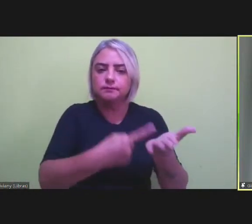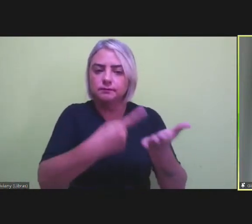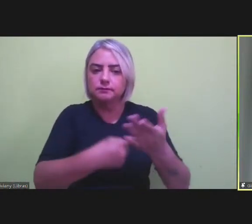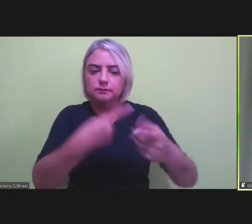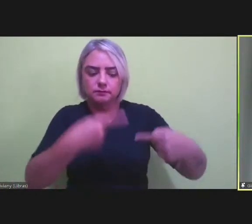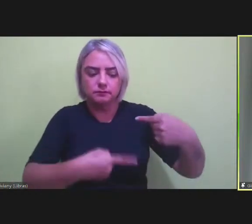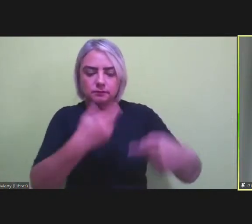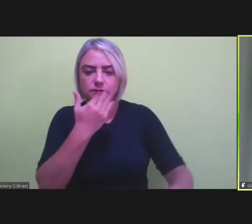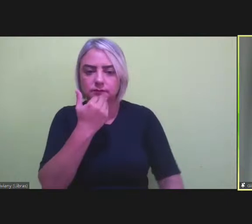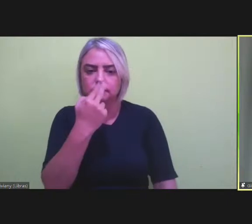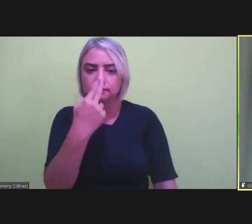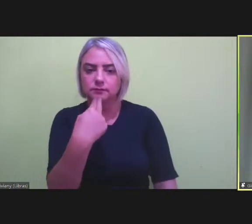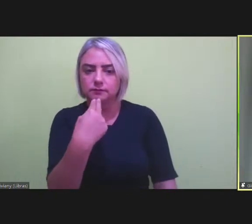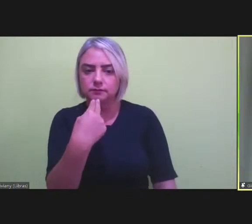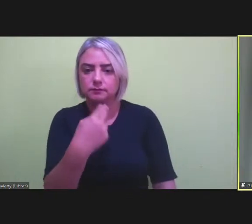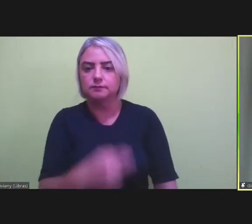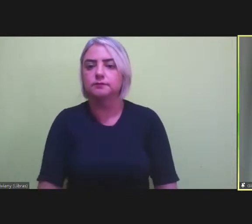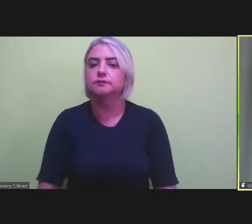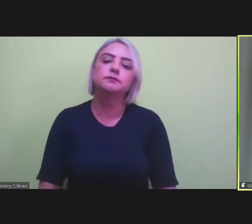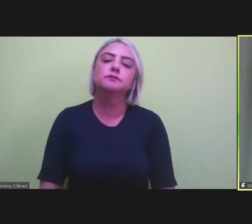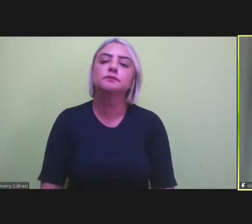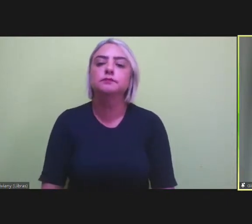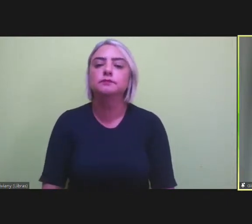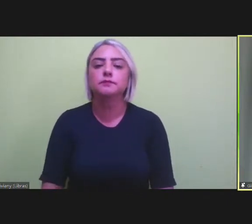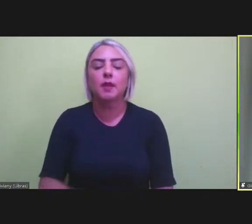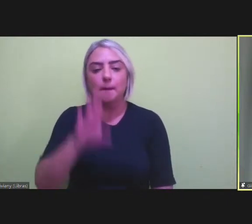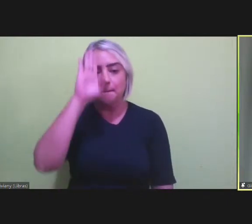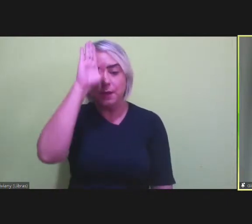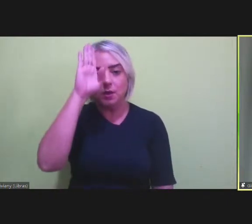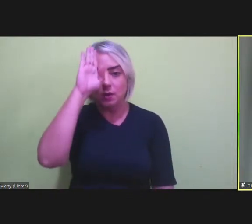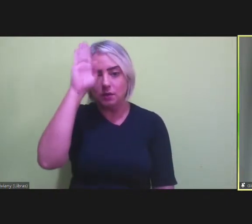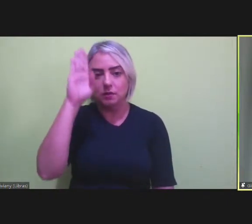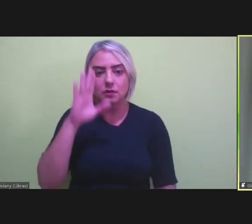implementing the agenda in the policy of food and nutrition,